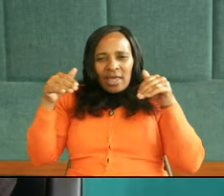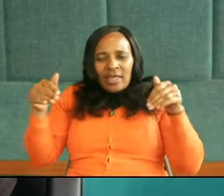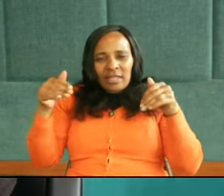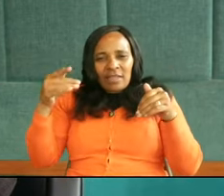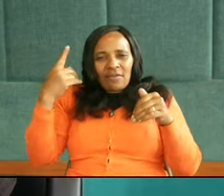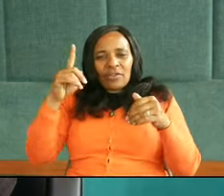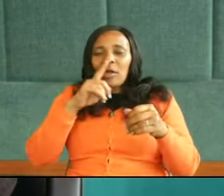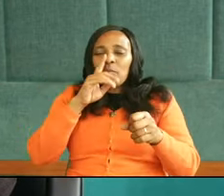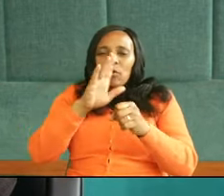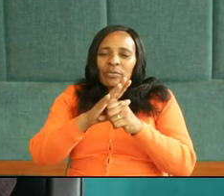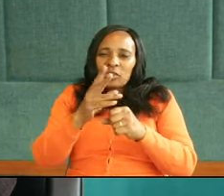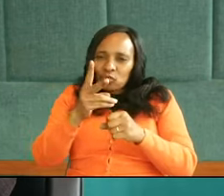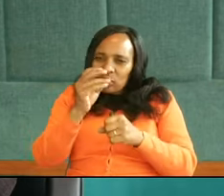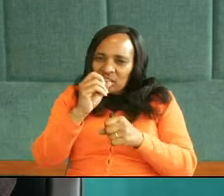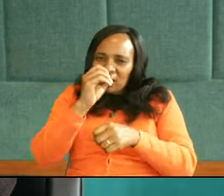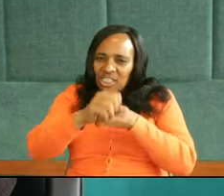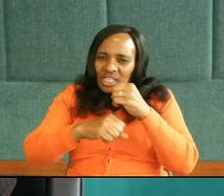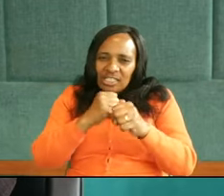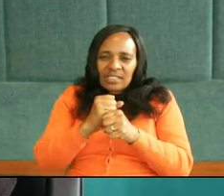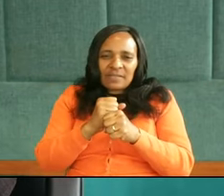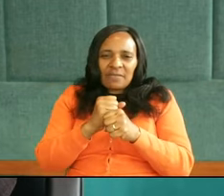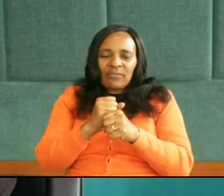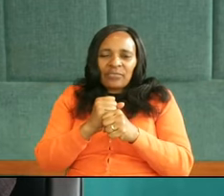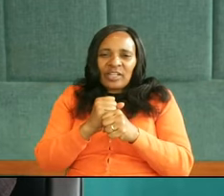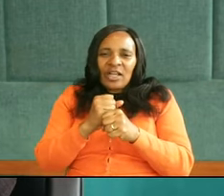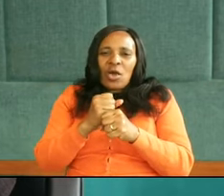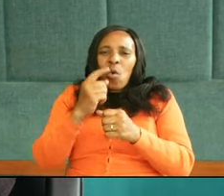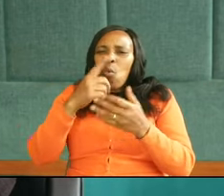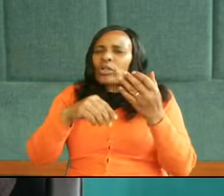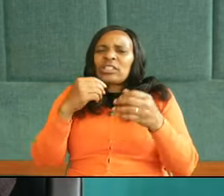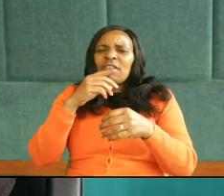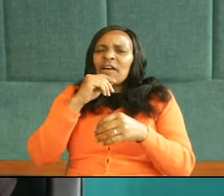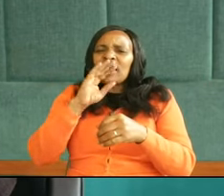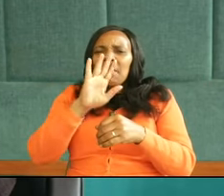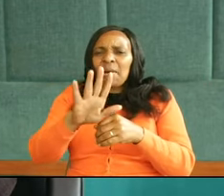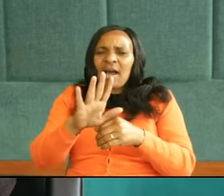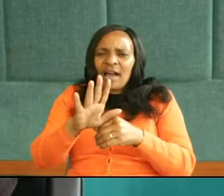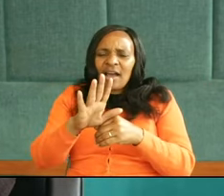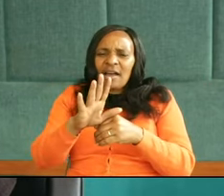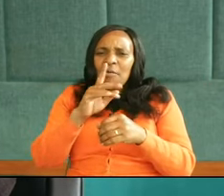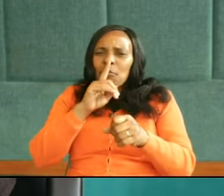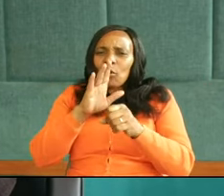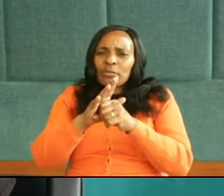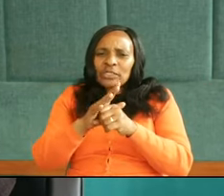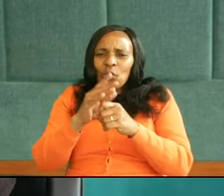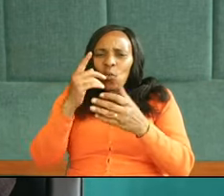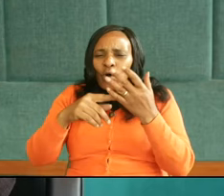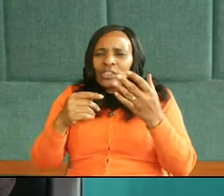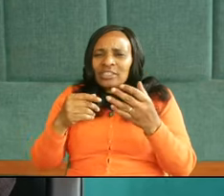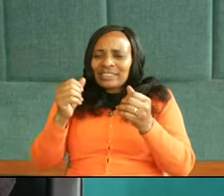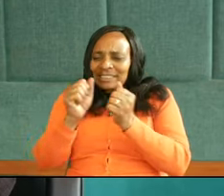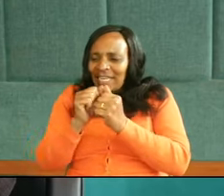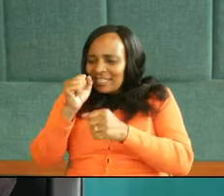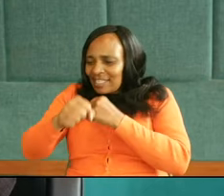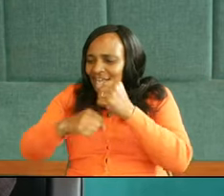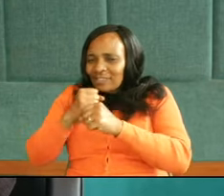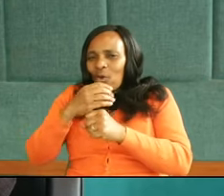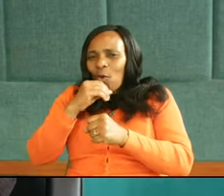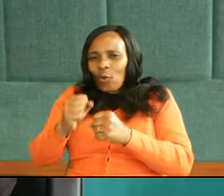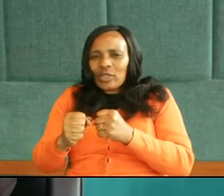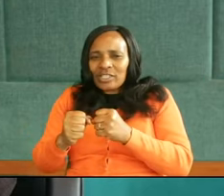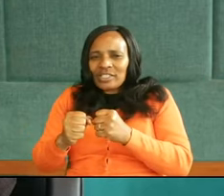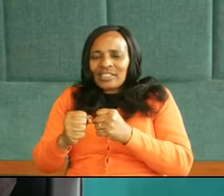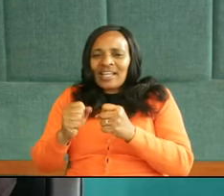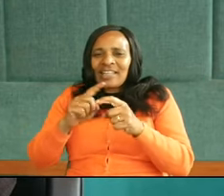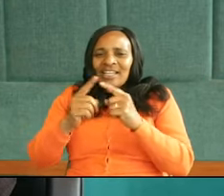promises? 20 years. That bike your dad promised you when you're like 10. 10 years old. Yeah, 10 years old when you become number one in exam. Then